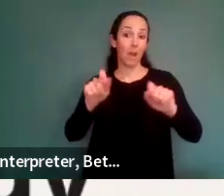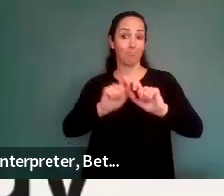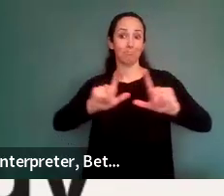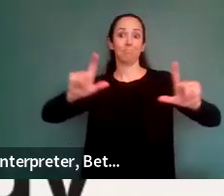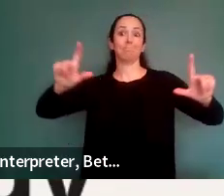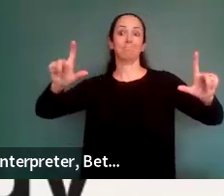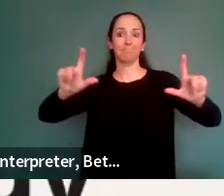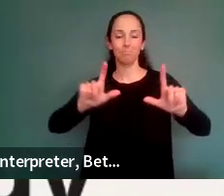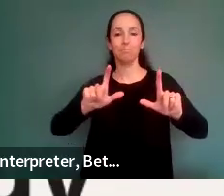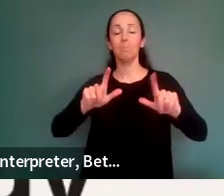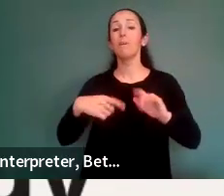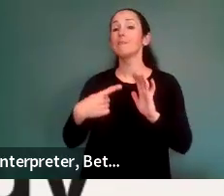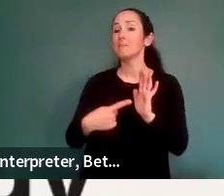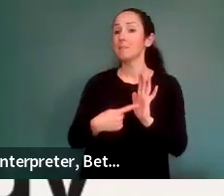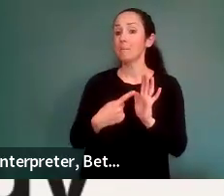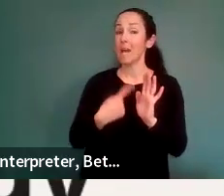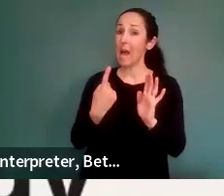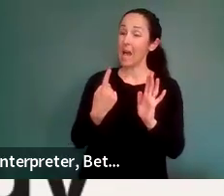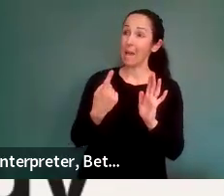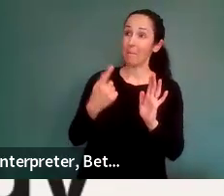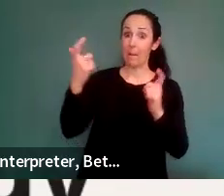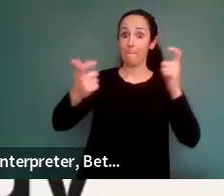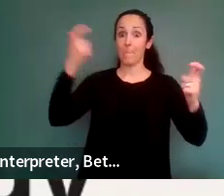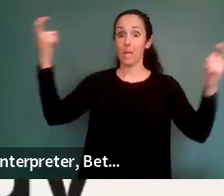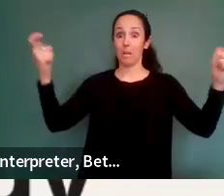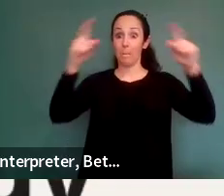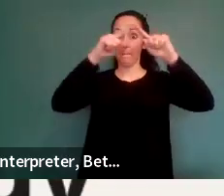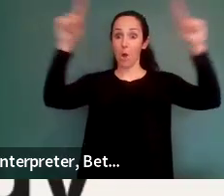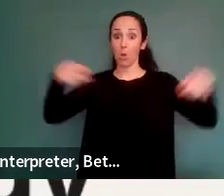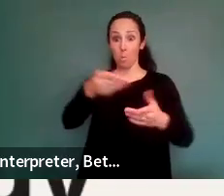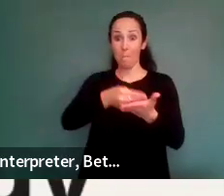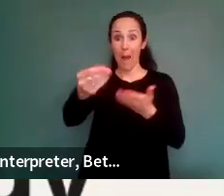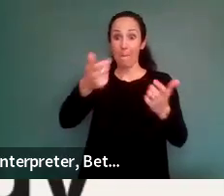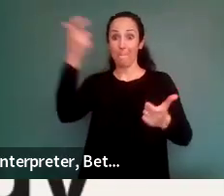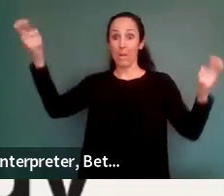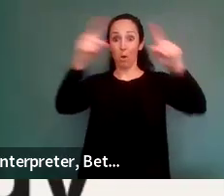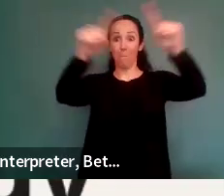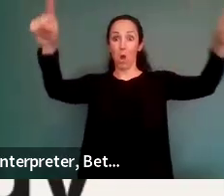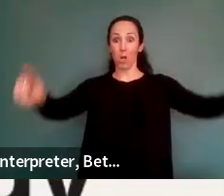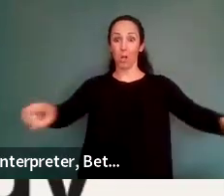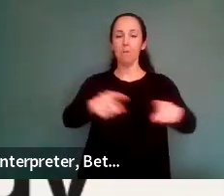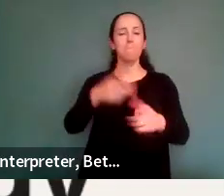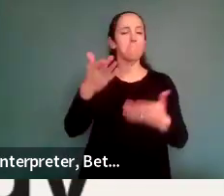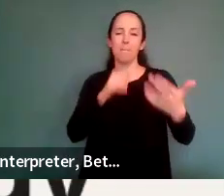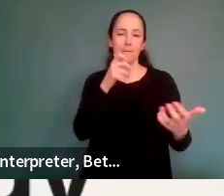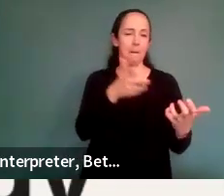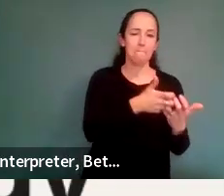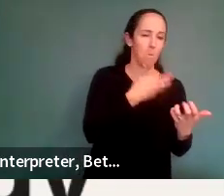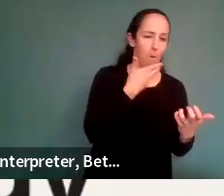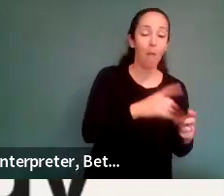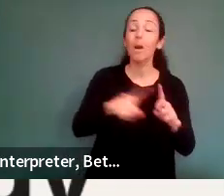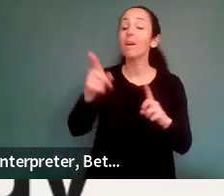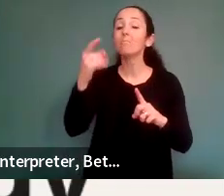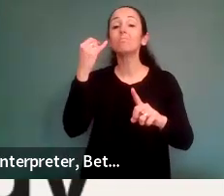at times a larger monitor may not work. But let's say that you have a 15-inch laptop, you